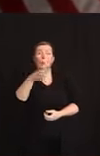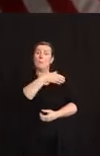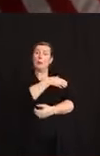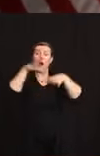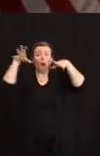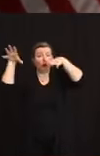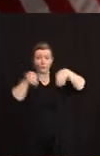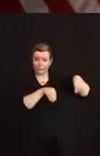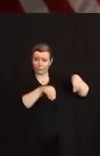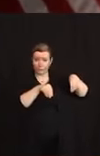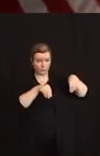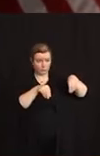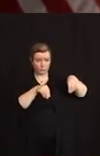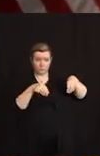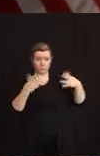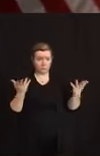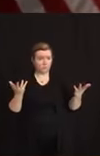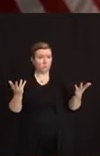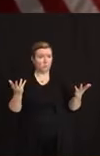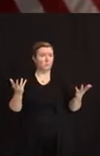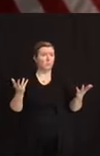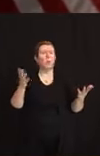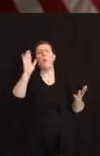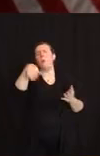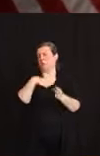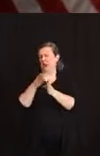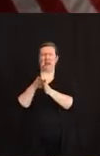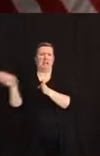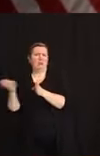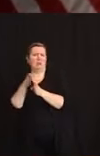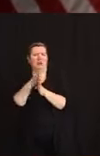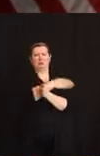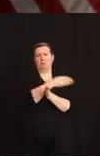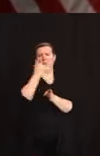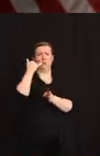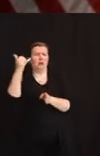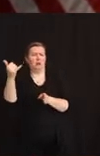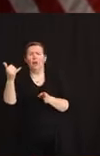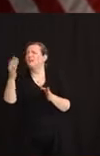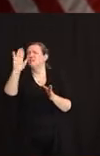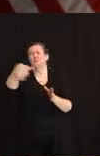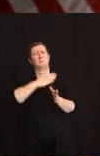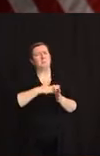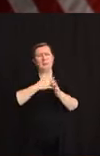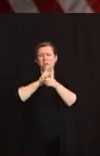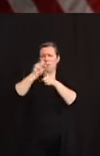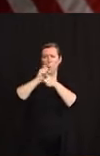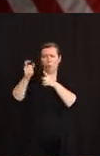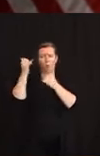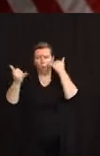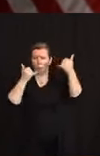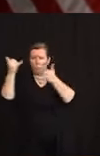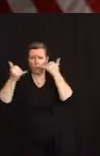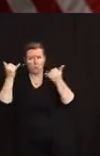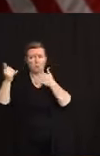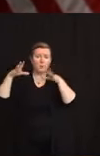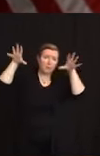and the more density of those calls, the faster you'll get your provider to come out and help. One